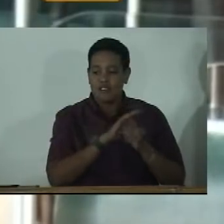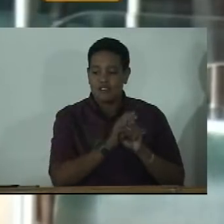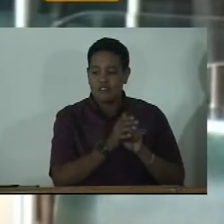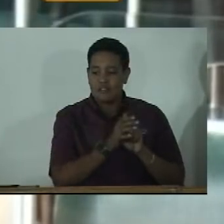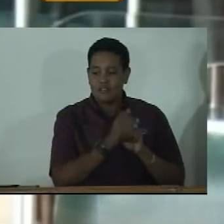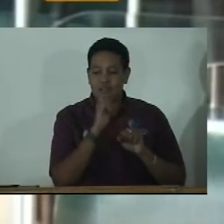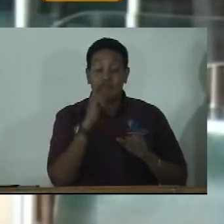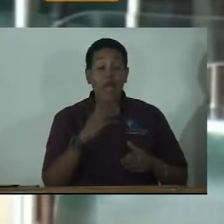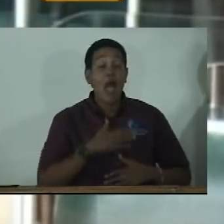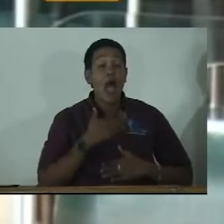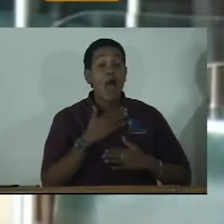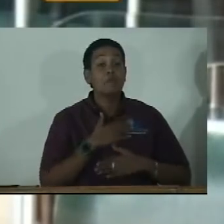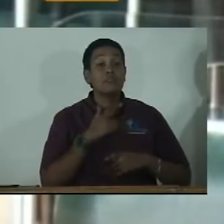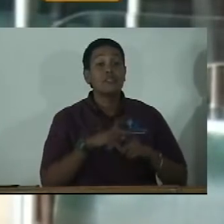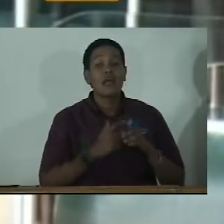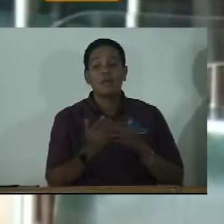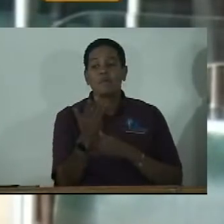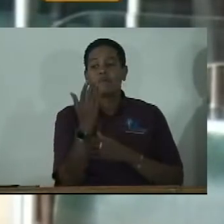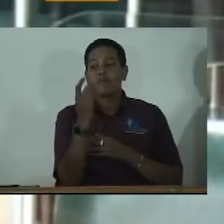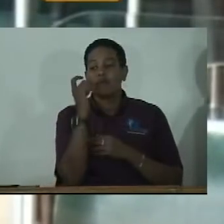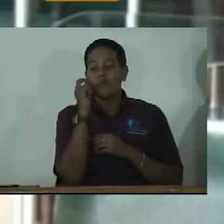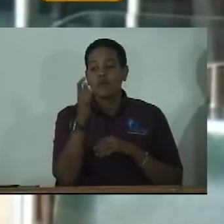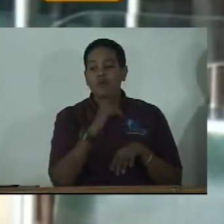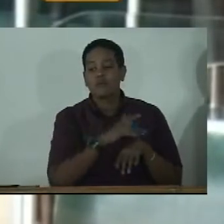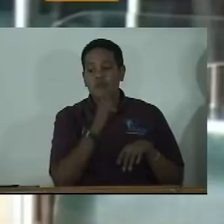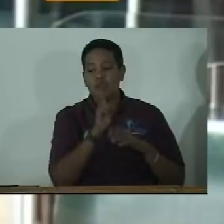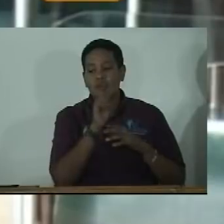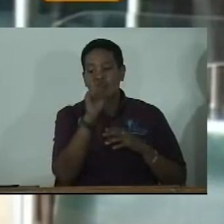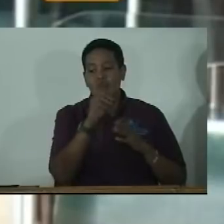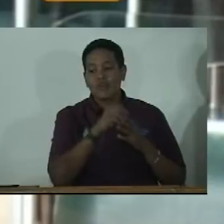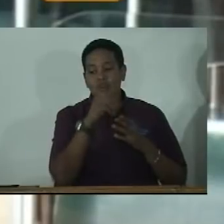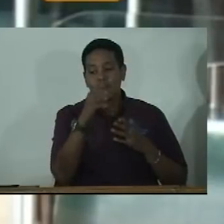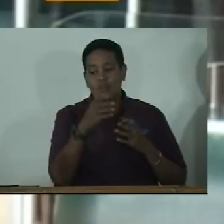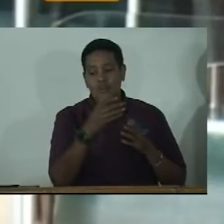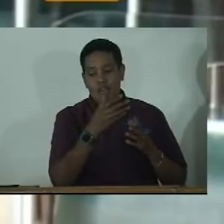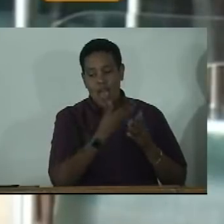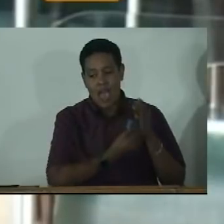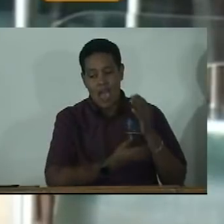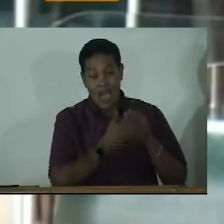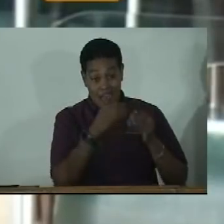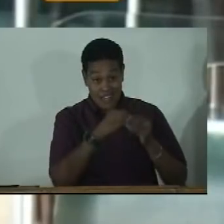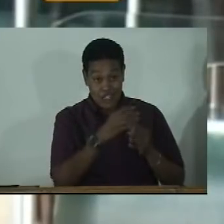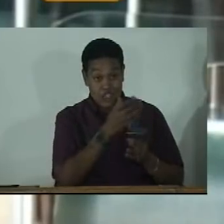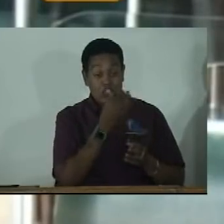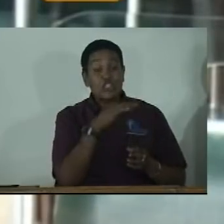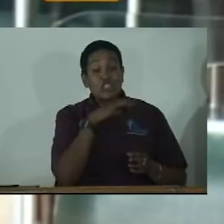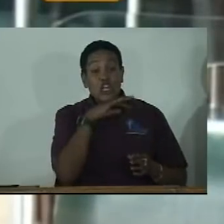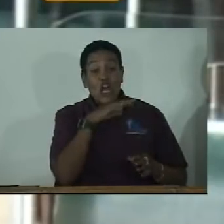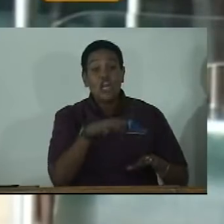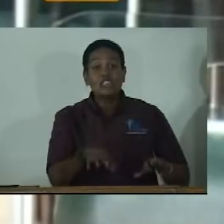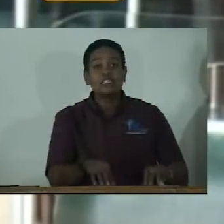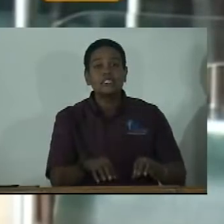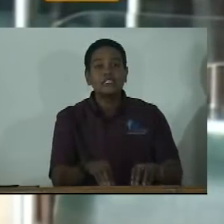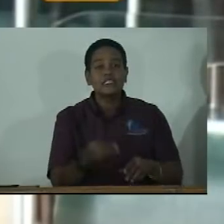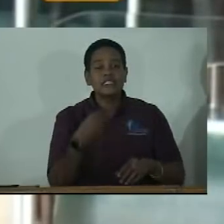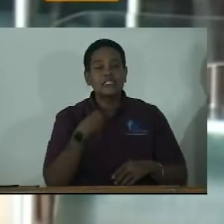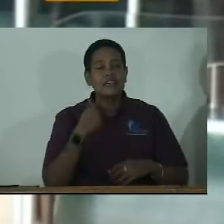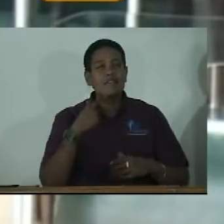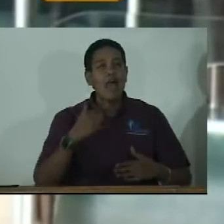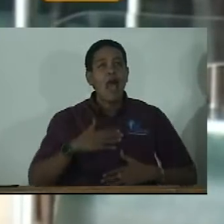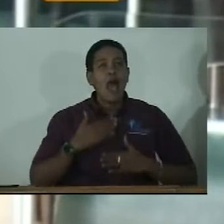my happiest time in the mornings is to wake up quite early and go outside and my hand is in the soil. It makes me happy. It brings me